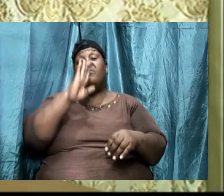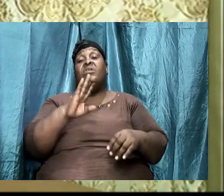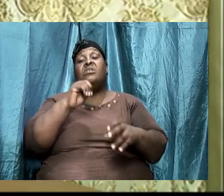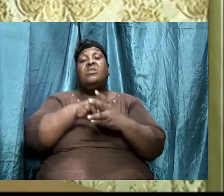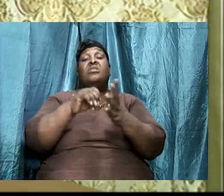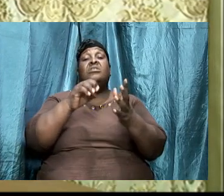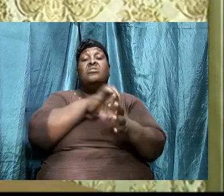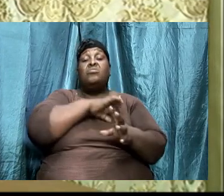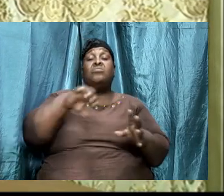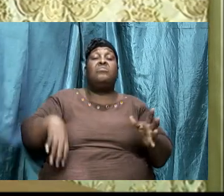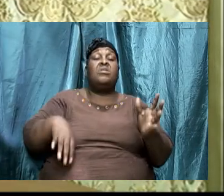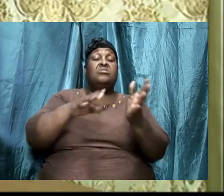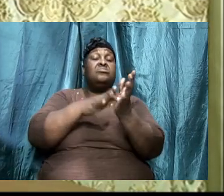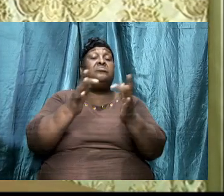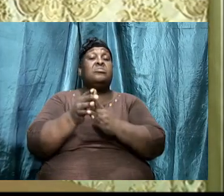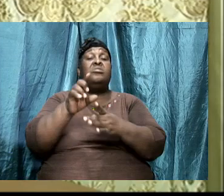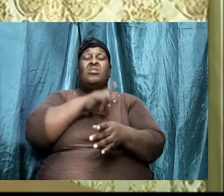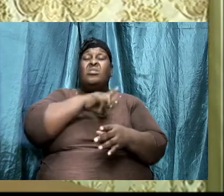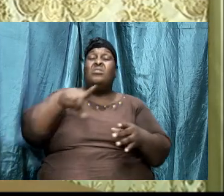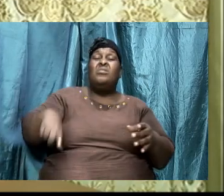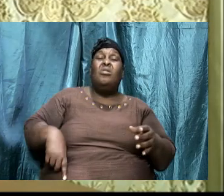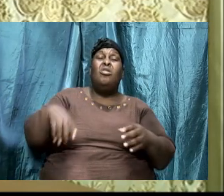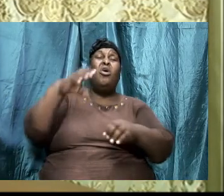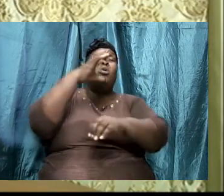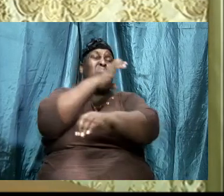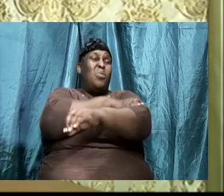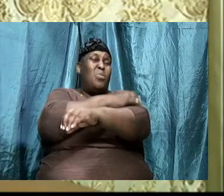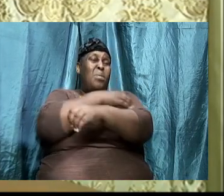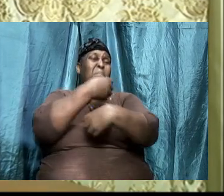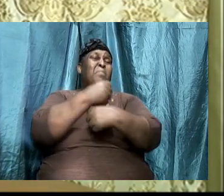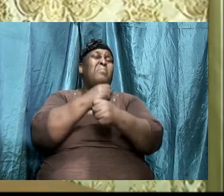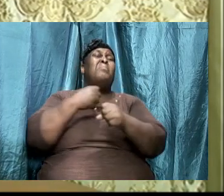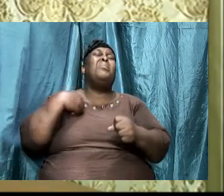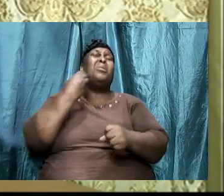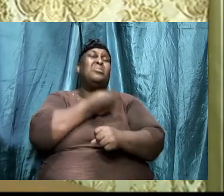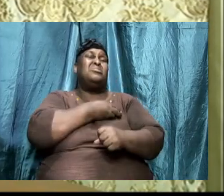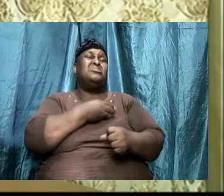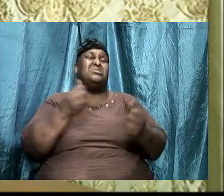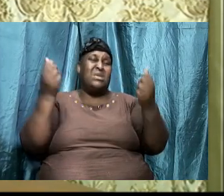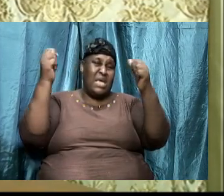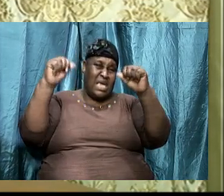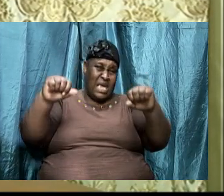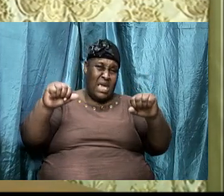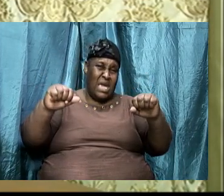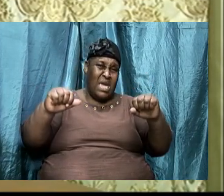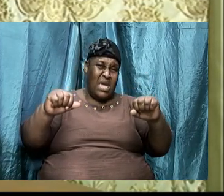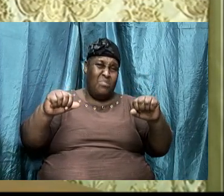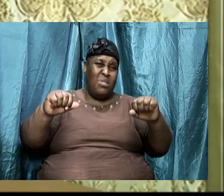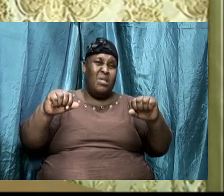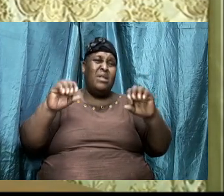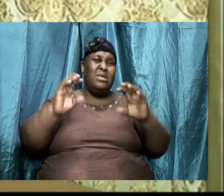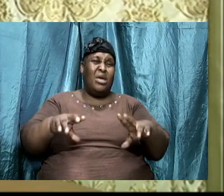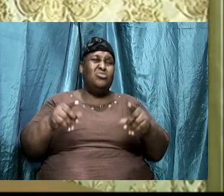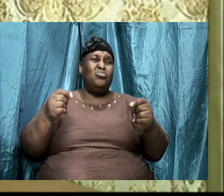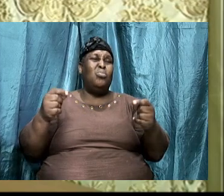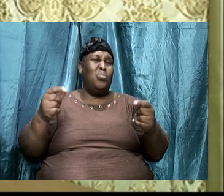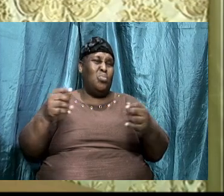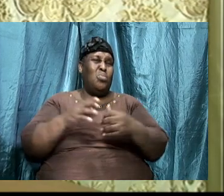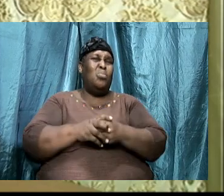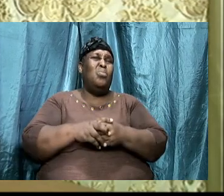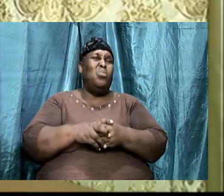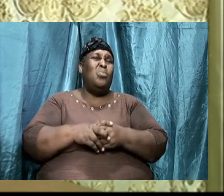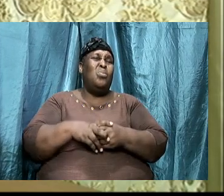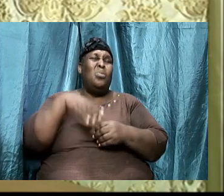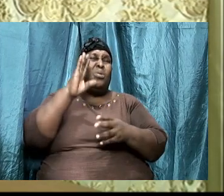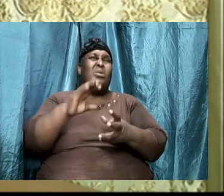power makes us able and capable he strengthens us with everything we need for